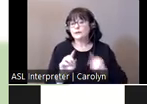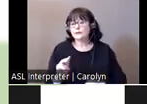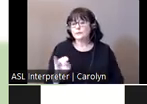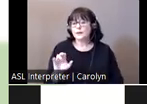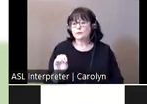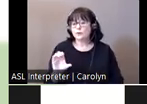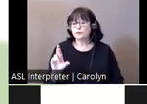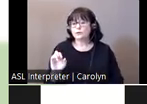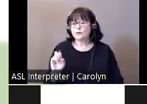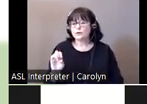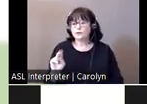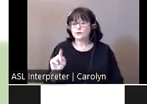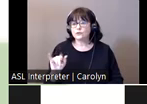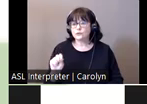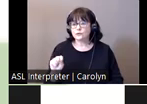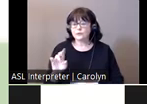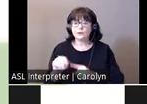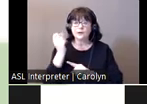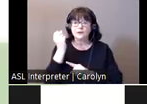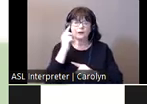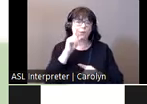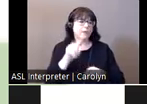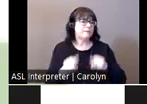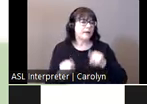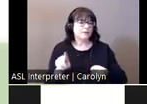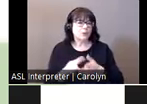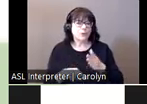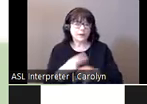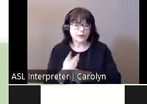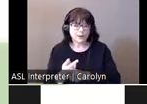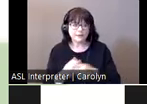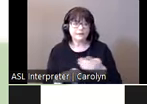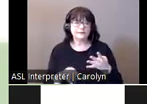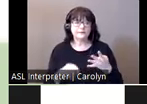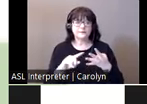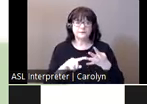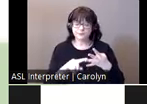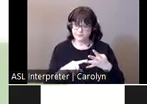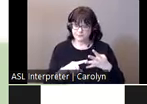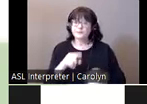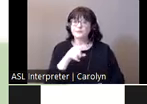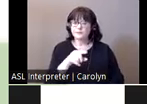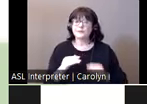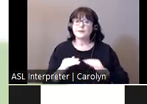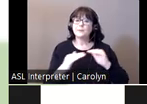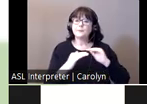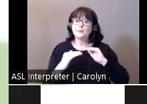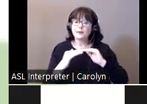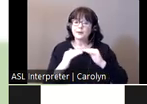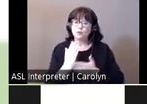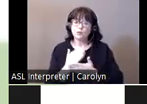are hugely varied. Quality is assured through peer and industry review, back to the concept of industry support.